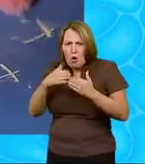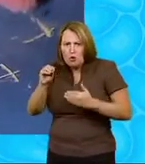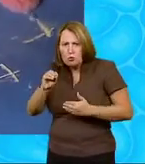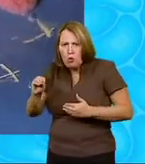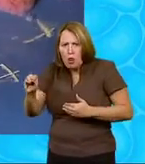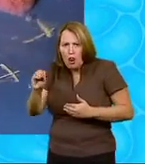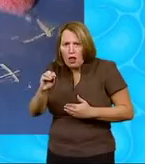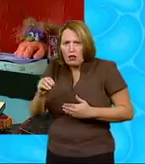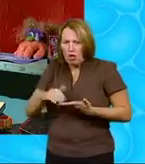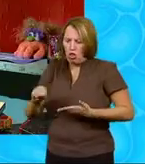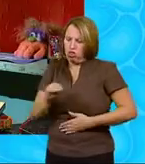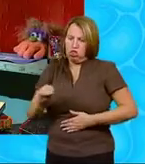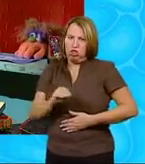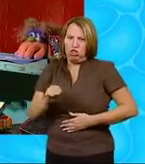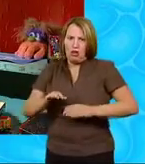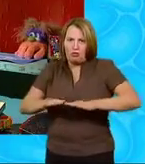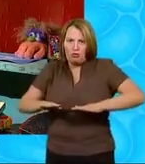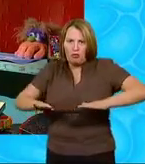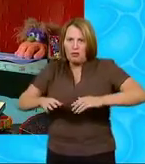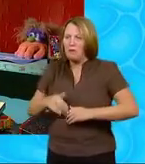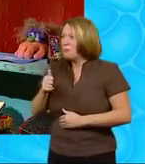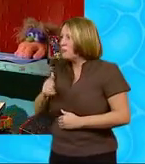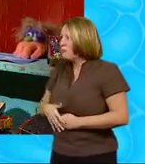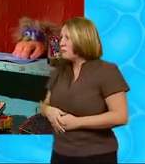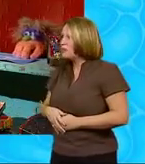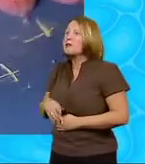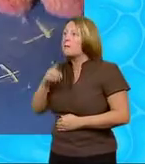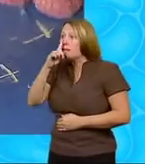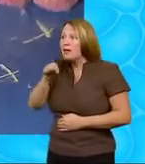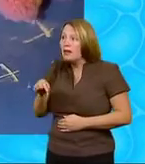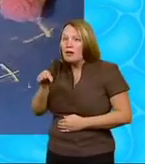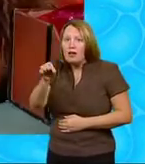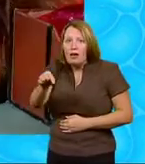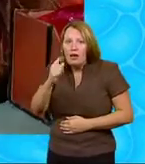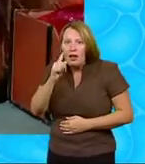Yes, please. OK. If I take the pink one. Look what she's done, Stick. I know.